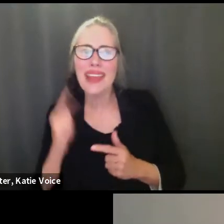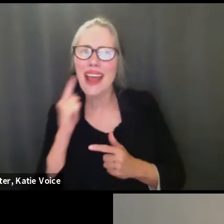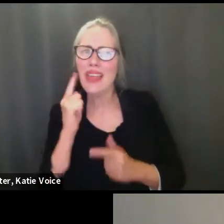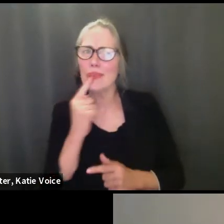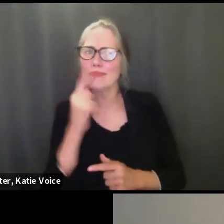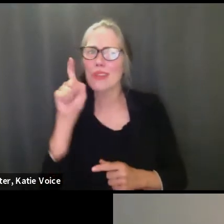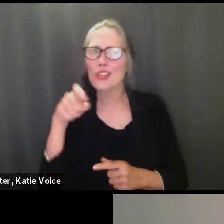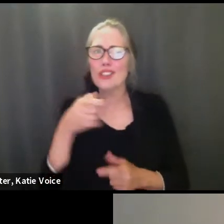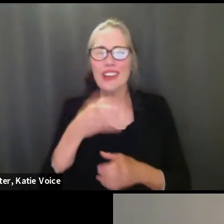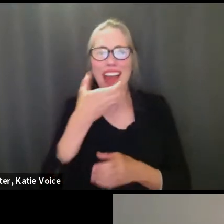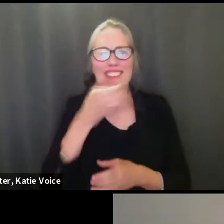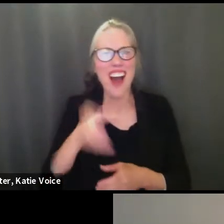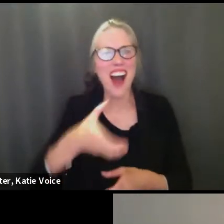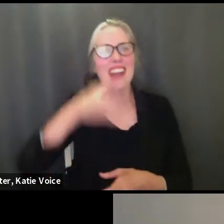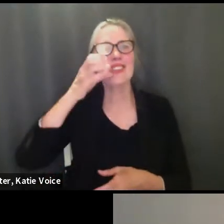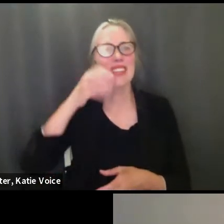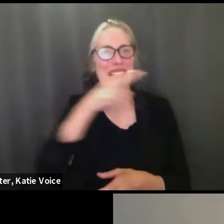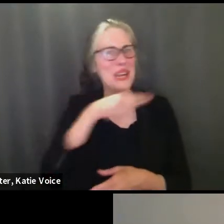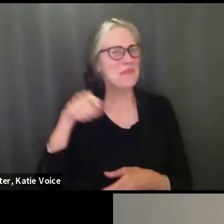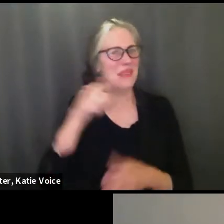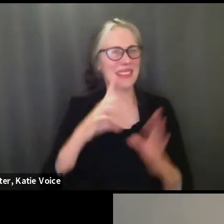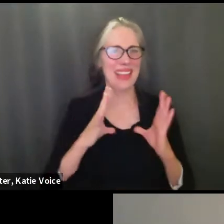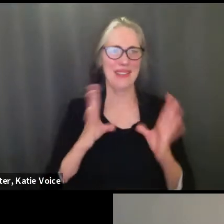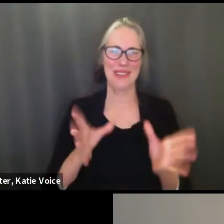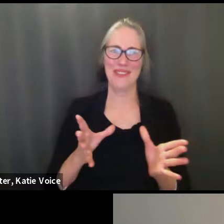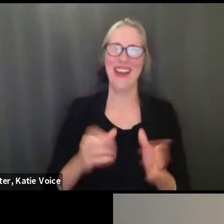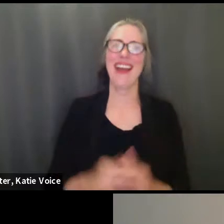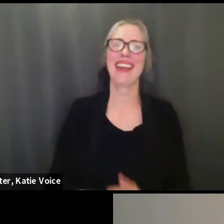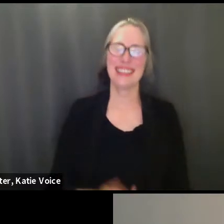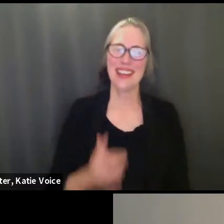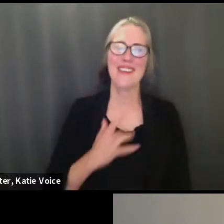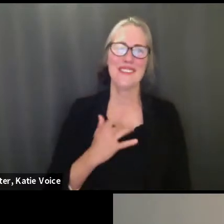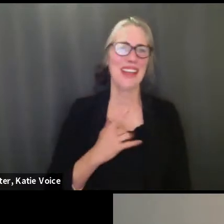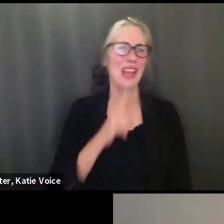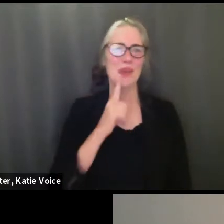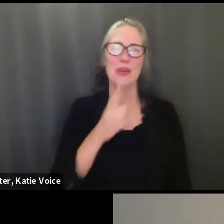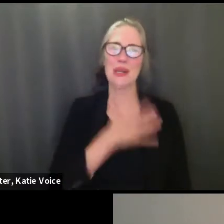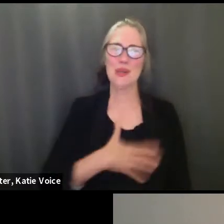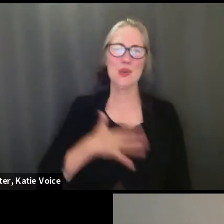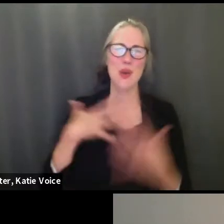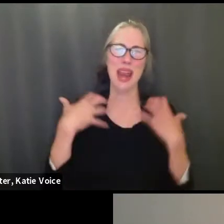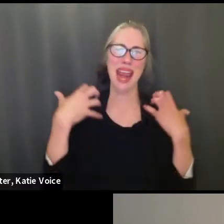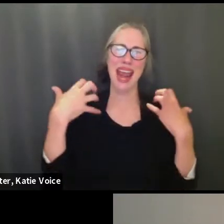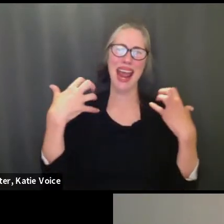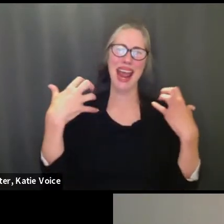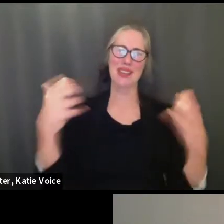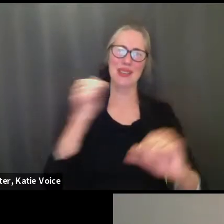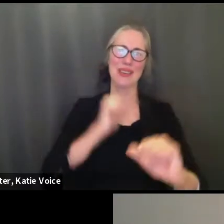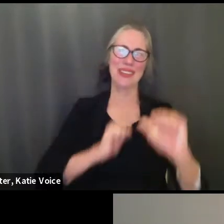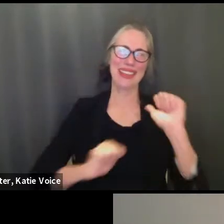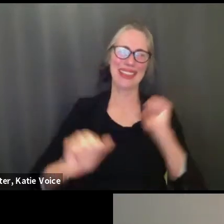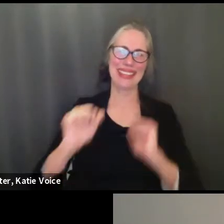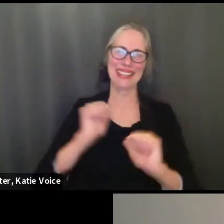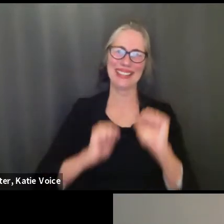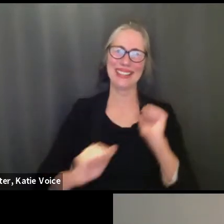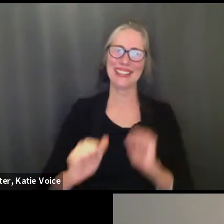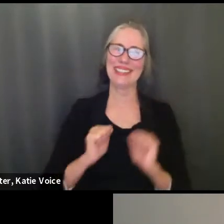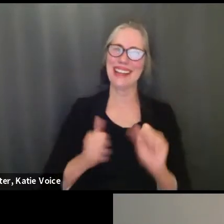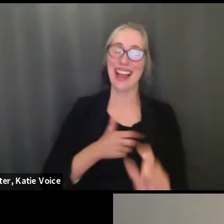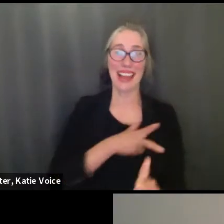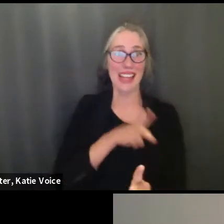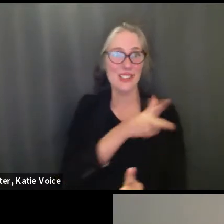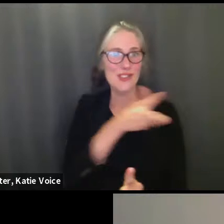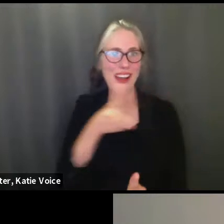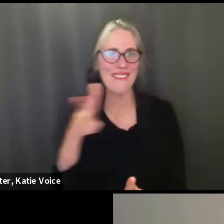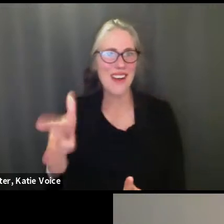hot drinks for you or something, but they were fine, and it really felt like an outdoor, at the theater, drive up, actually. They